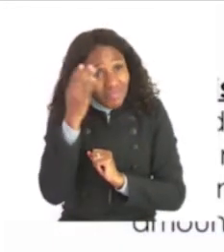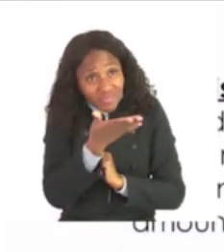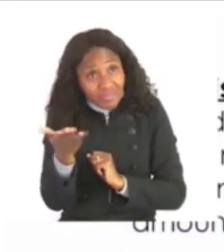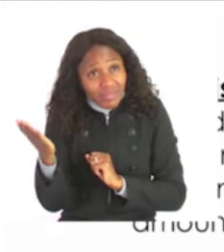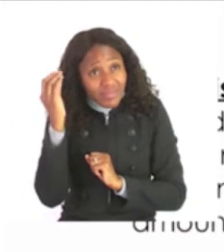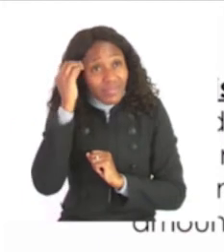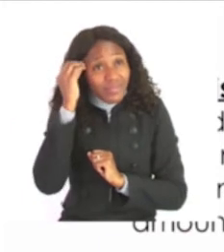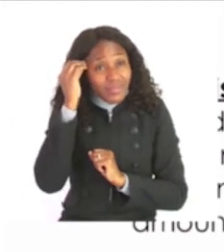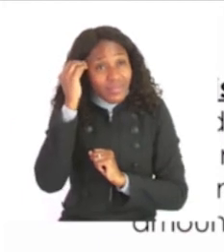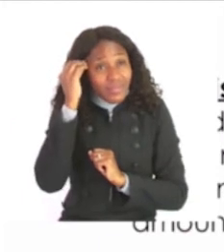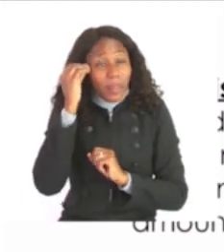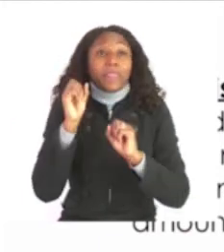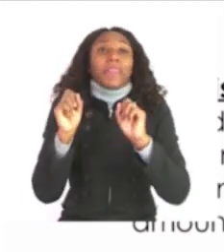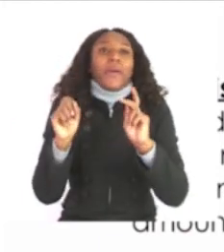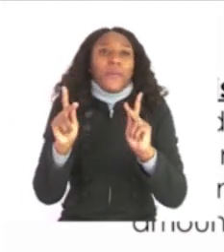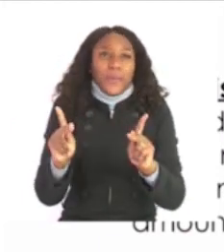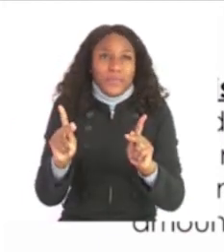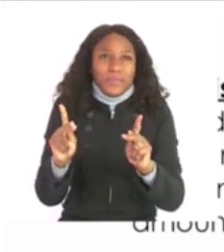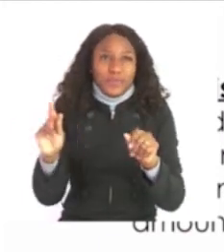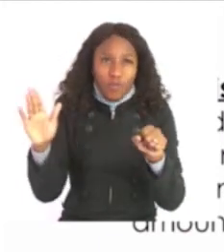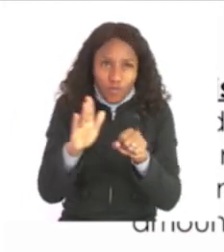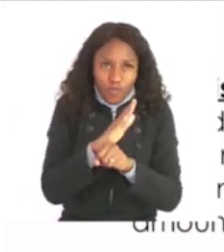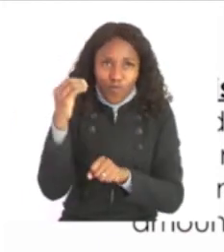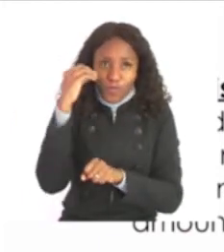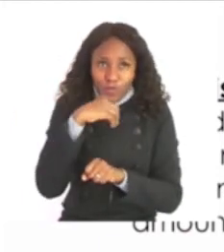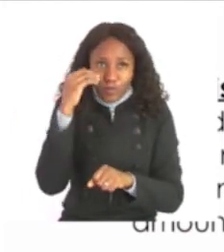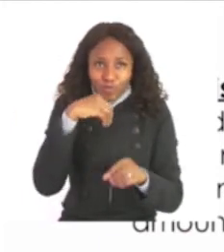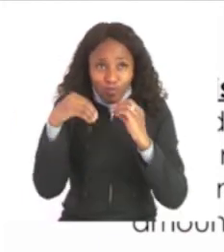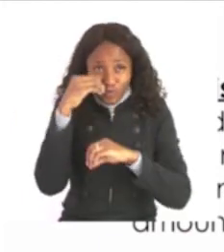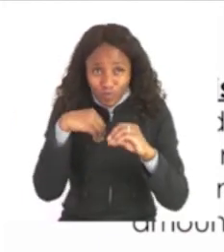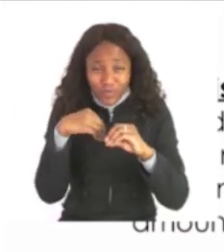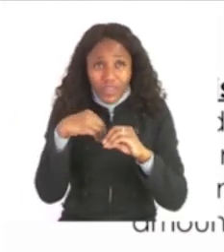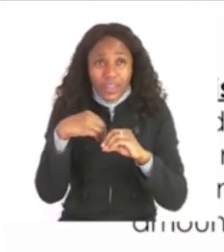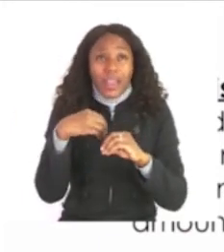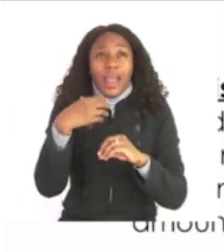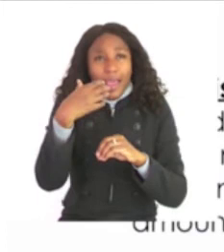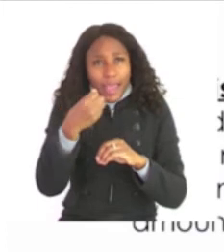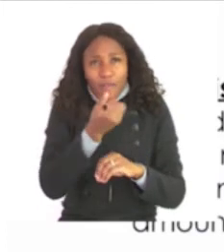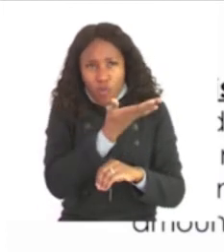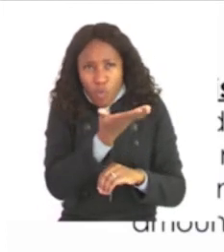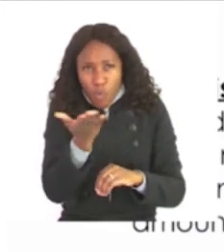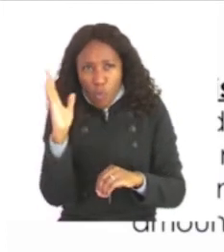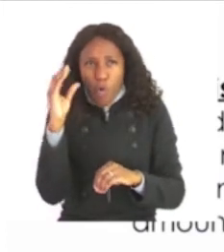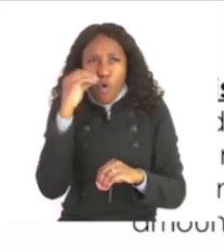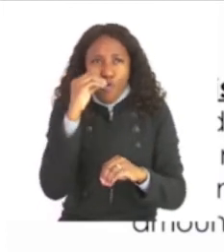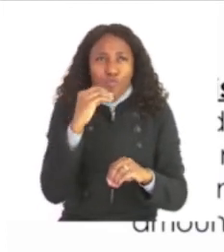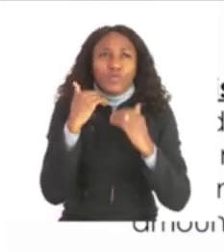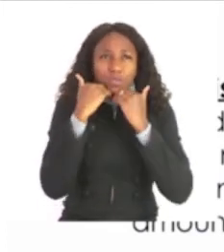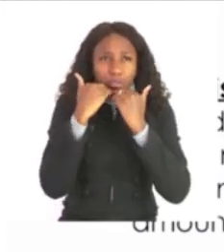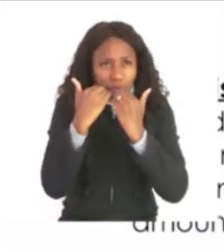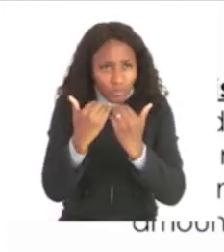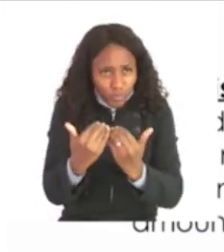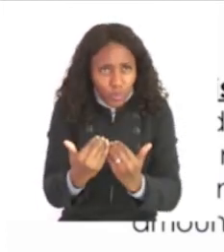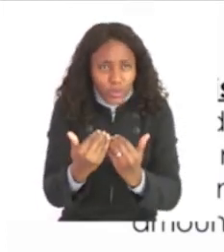is? Good. A balanced diet is the diet containing all the necessary food substances in